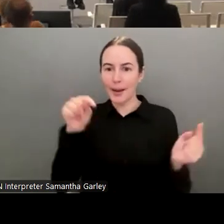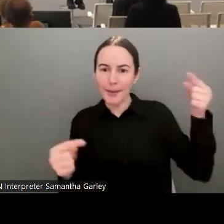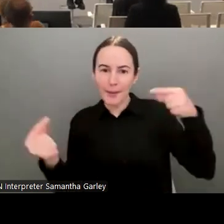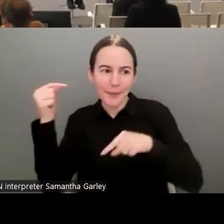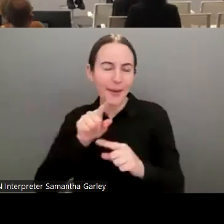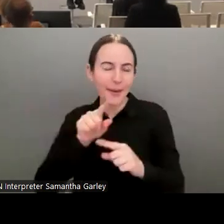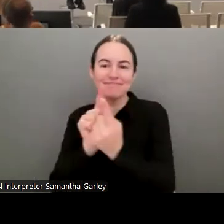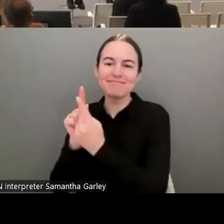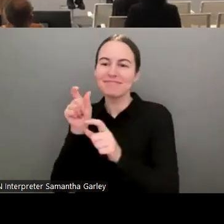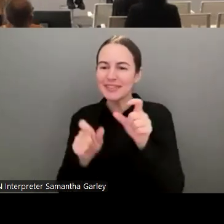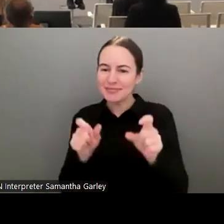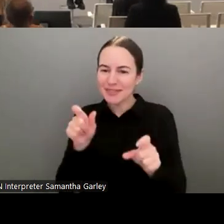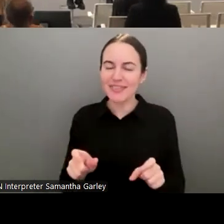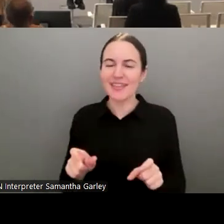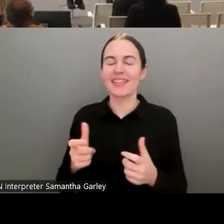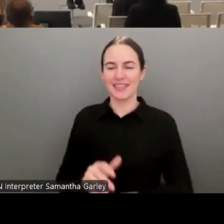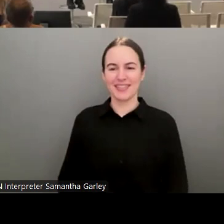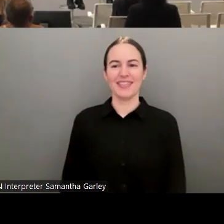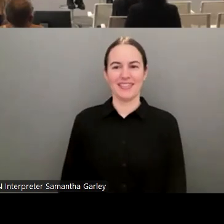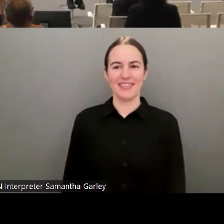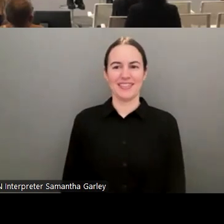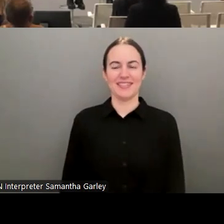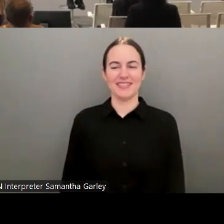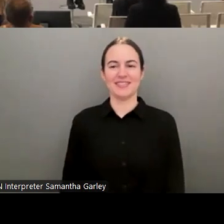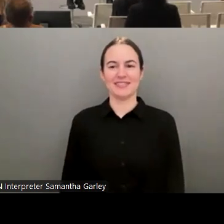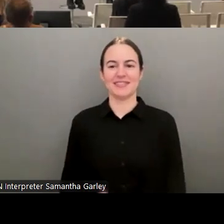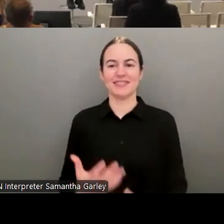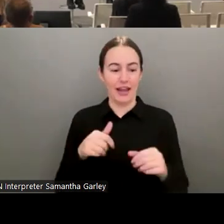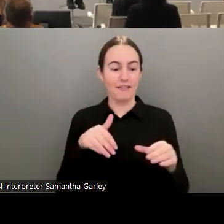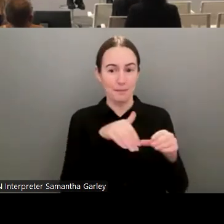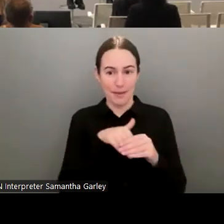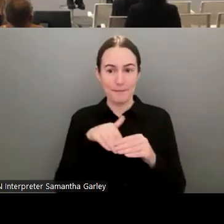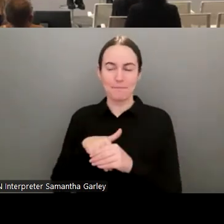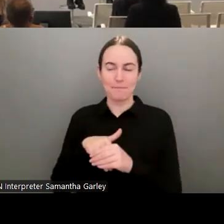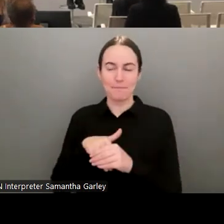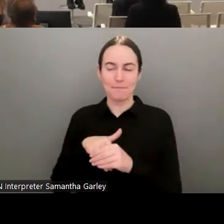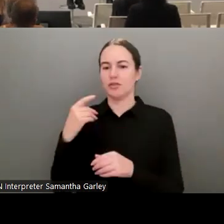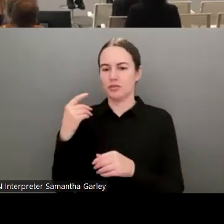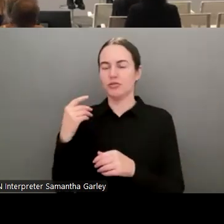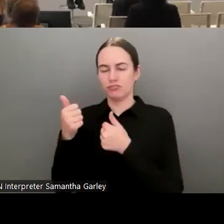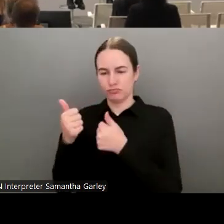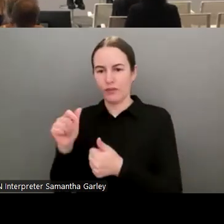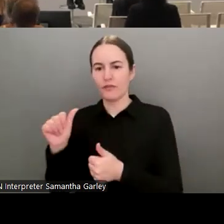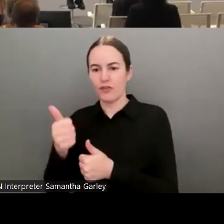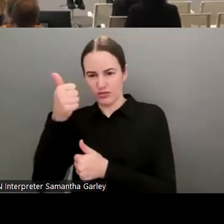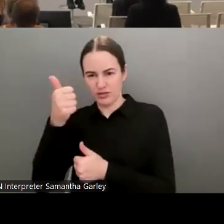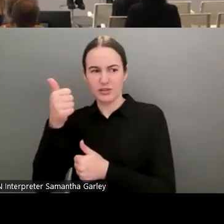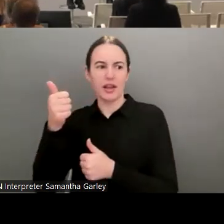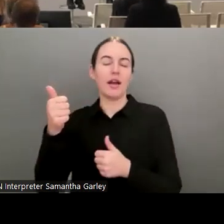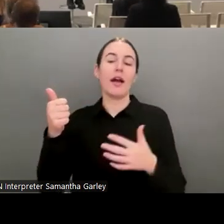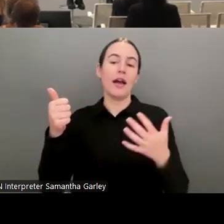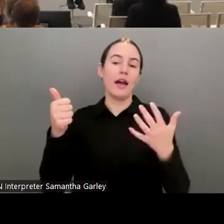kind of events where members are guaranteed. Then we let people in if we have room for them, but it's kind of an exclusive thing.